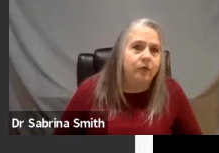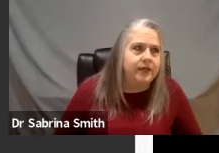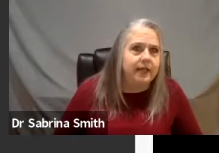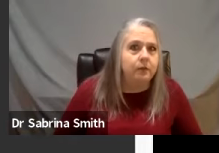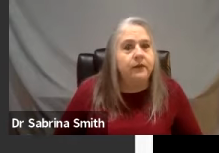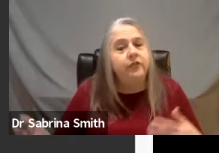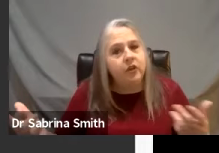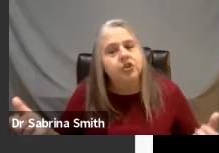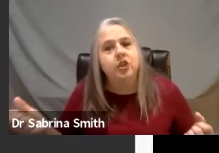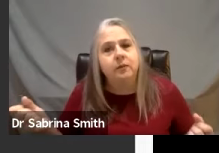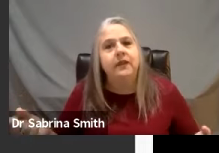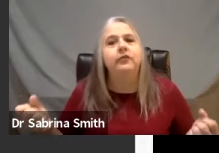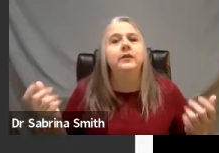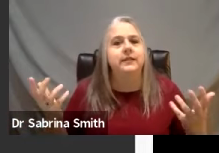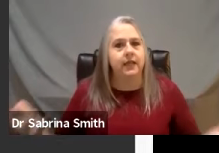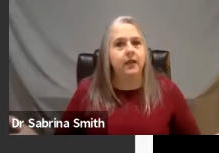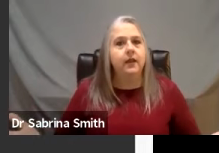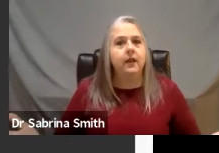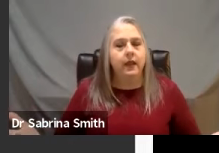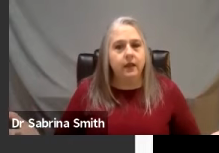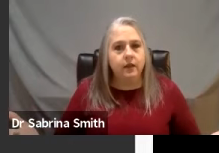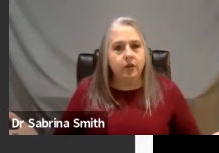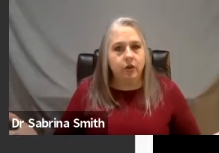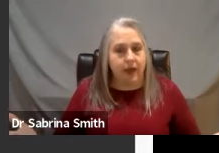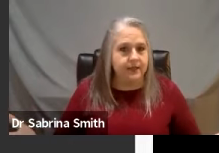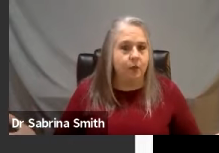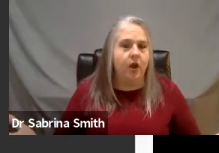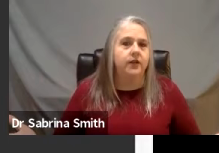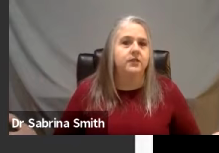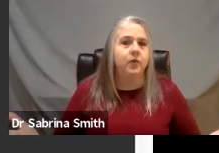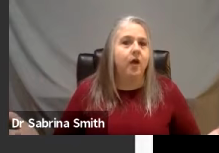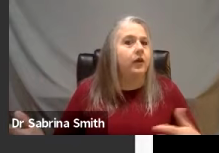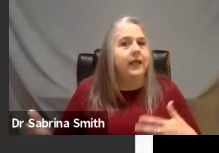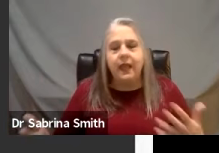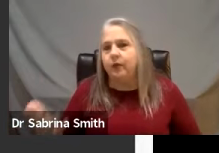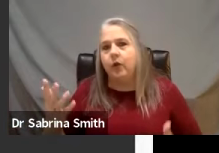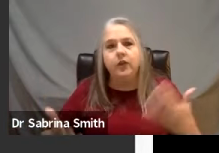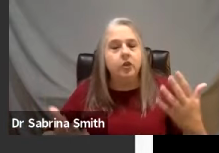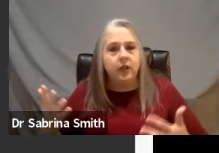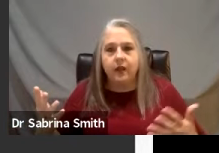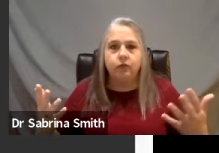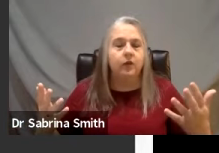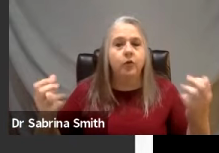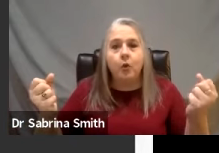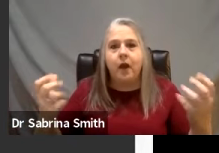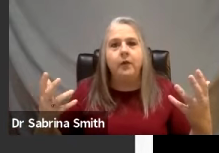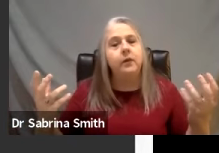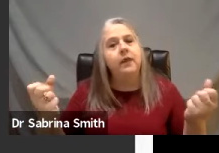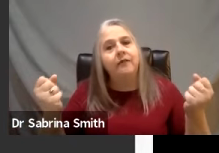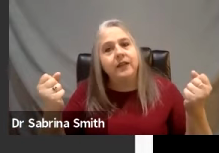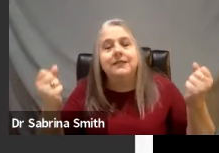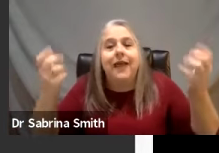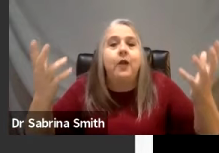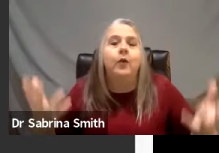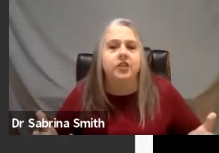fluency in voicing, but there should be a fluency in your ASL product as well. Again, we don't want to look like a robot. We want to